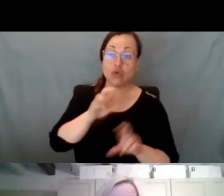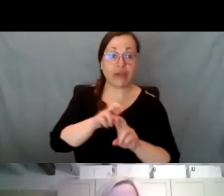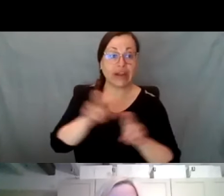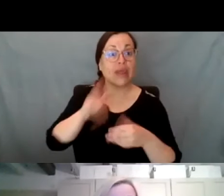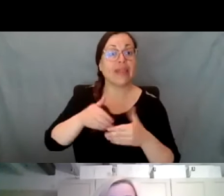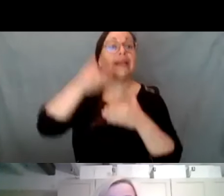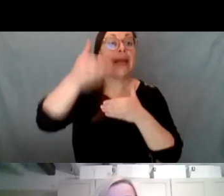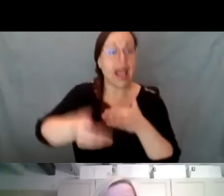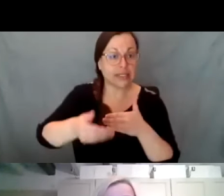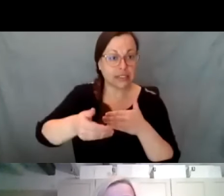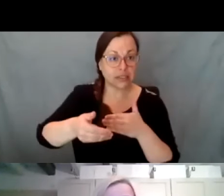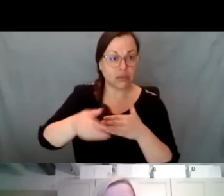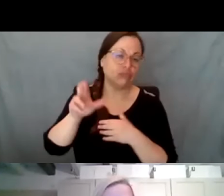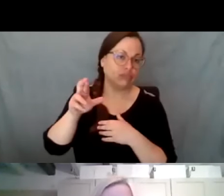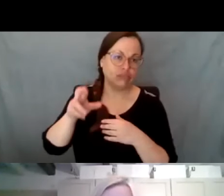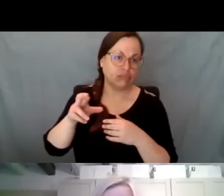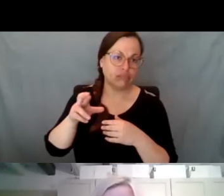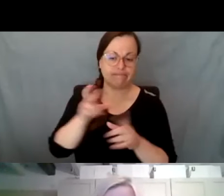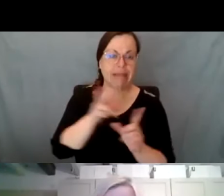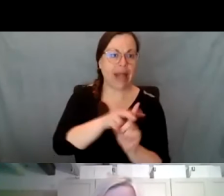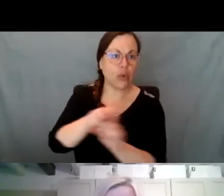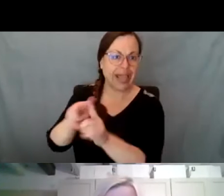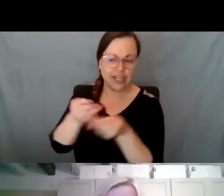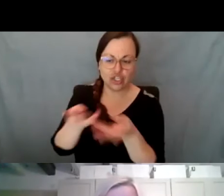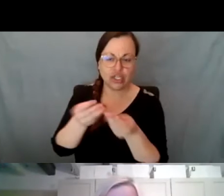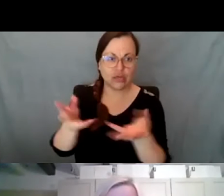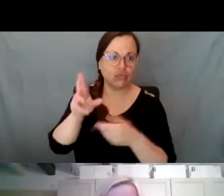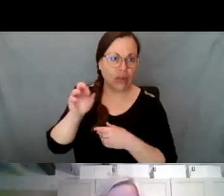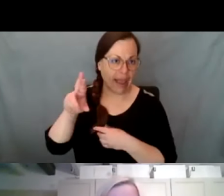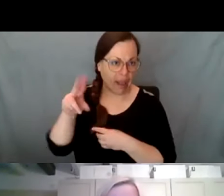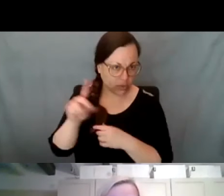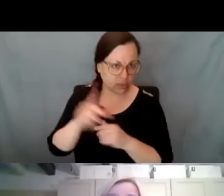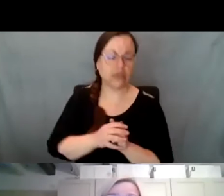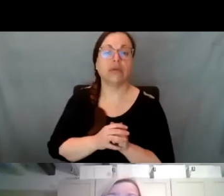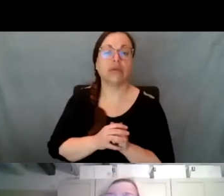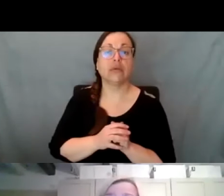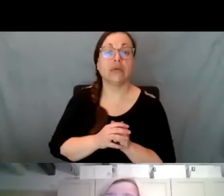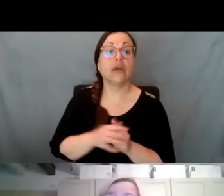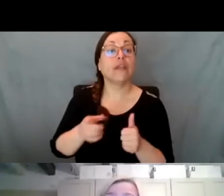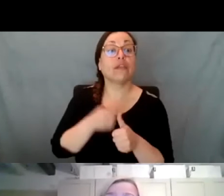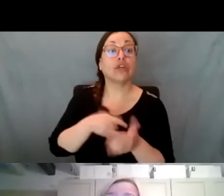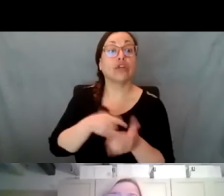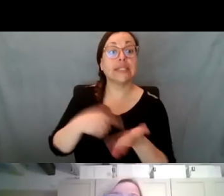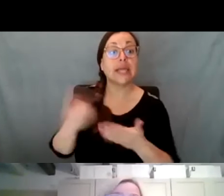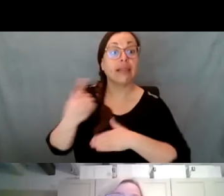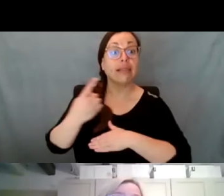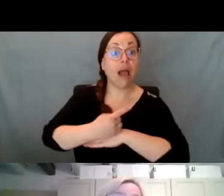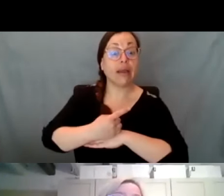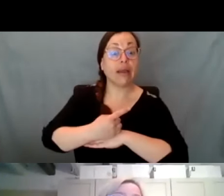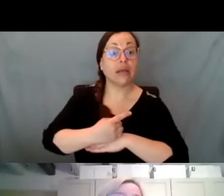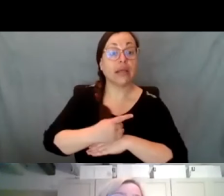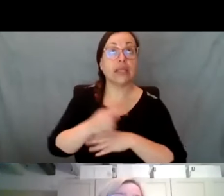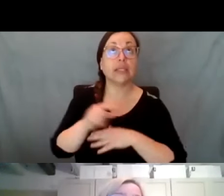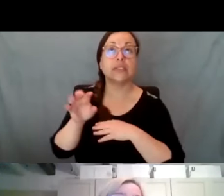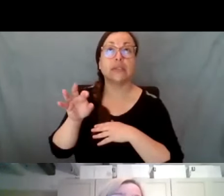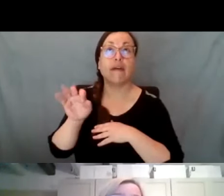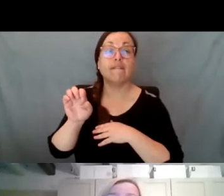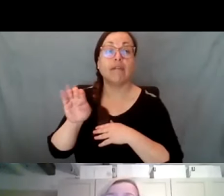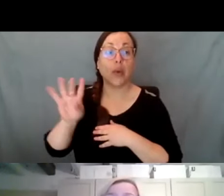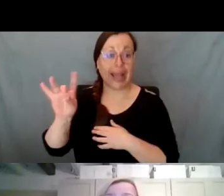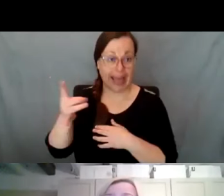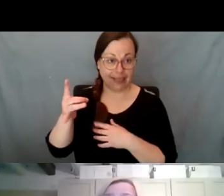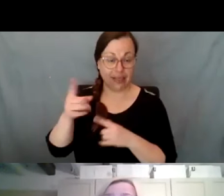up. The first deadline for all countries is the 9th of February to send in, as Richard